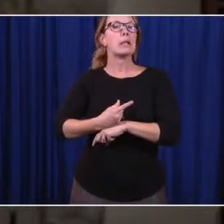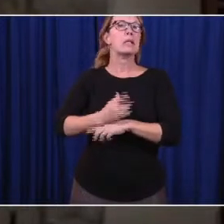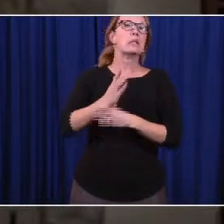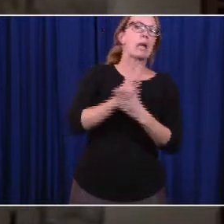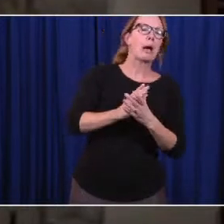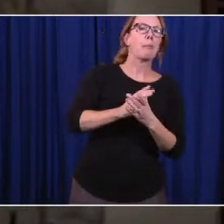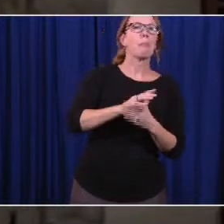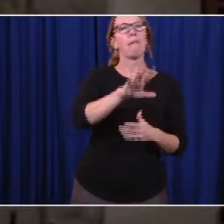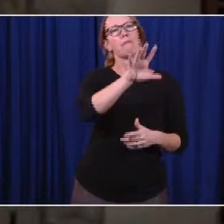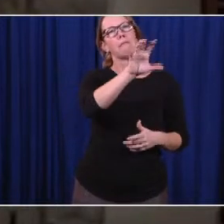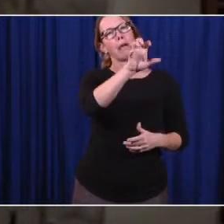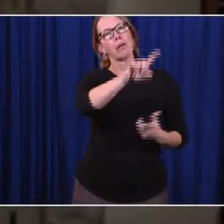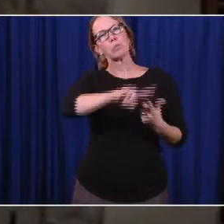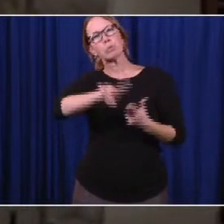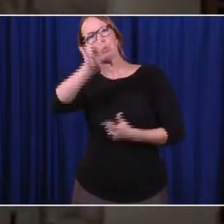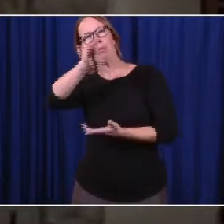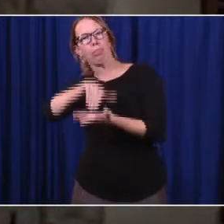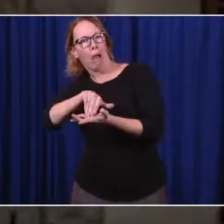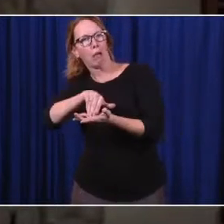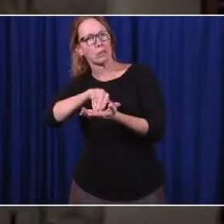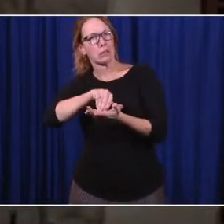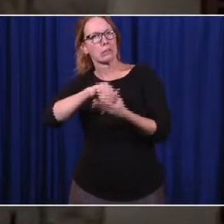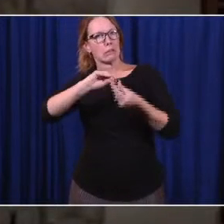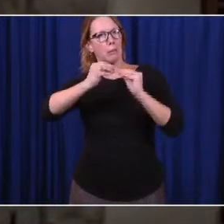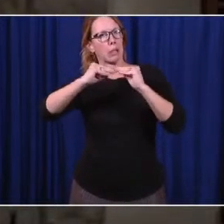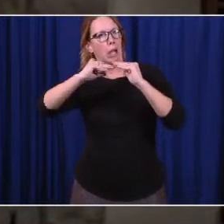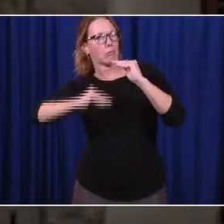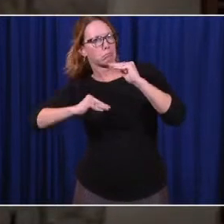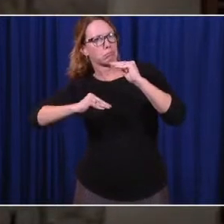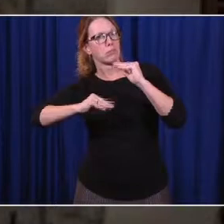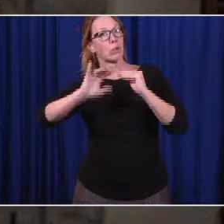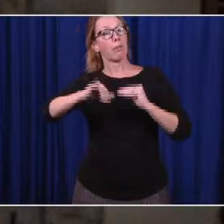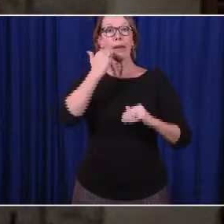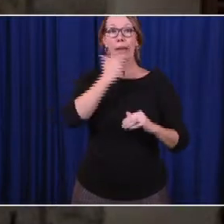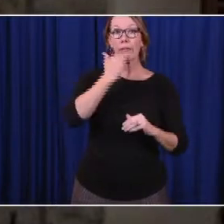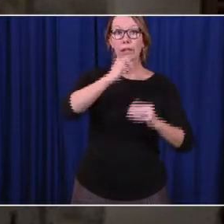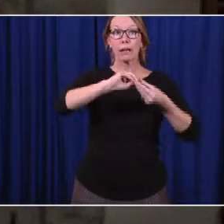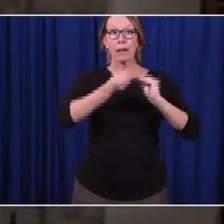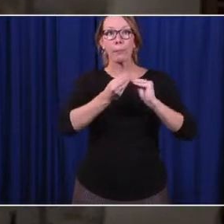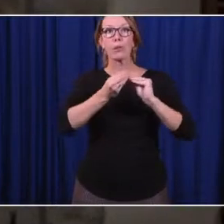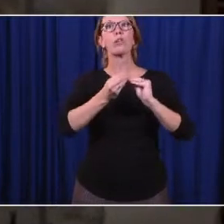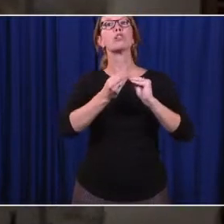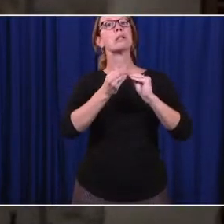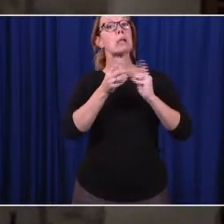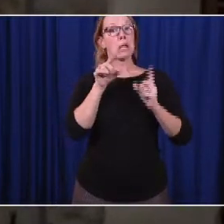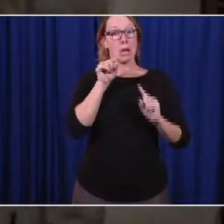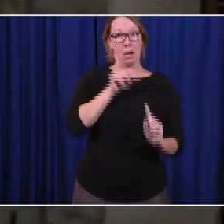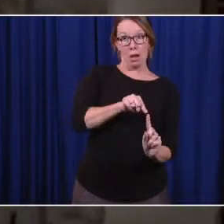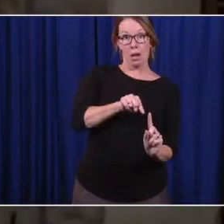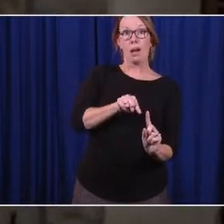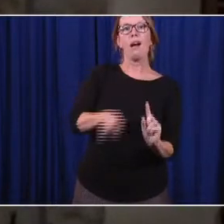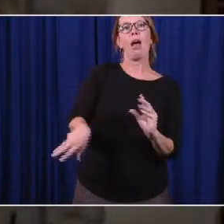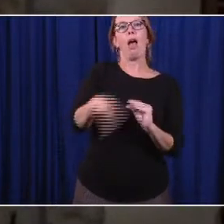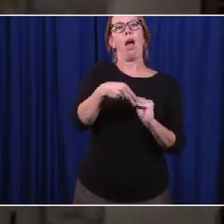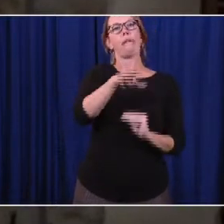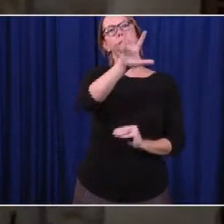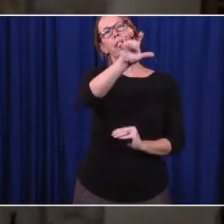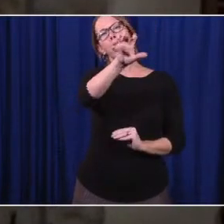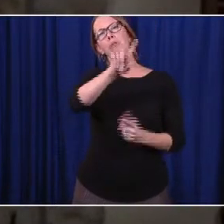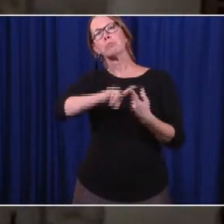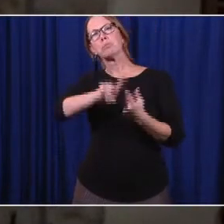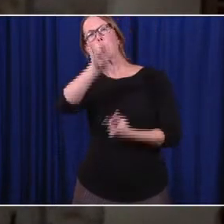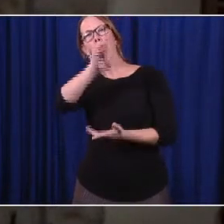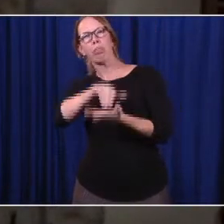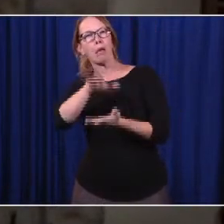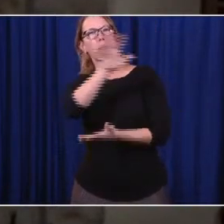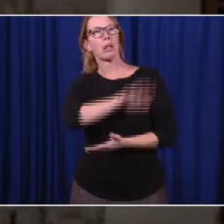500 and 1,000 under. So you can take those numbers every day and add 500 to 1,000 and not be